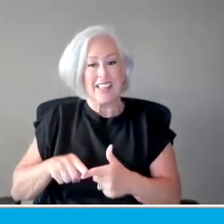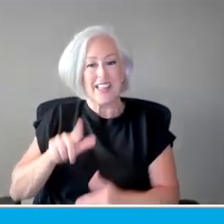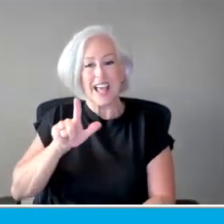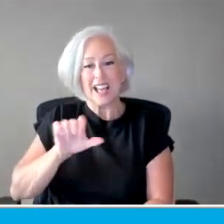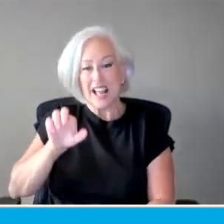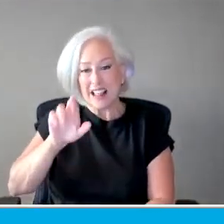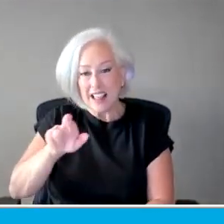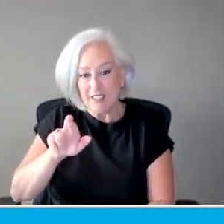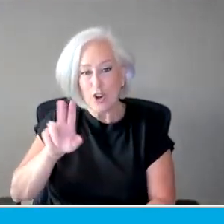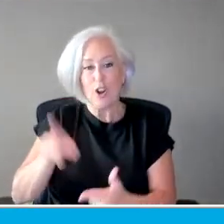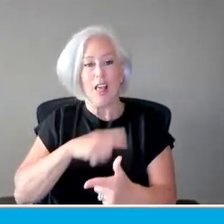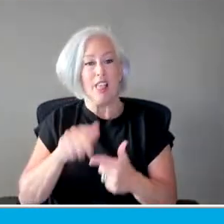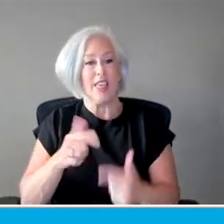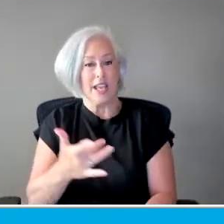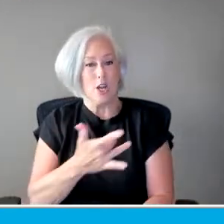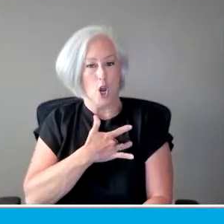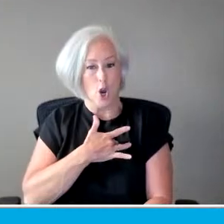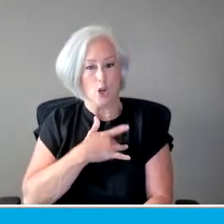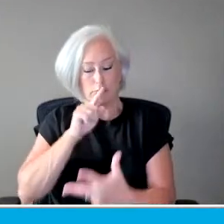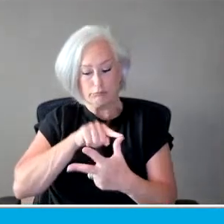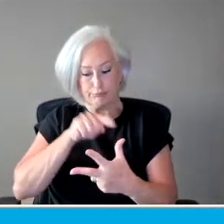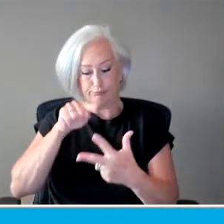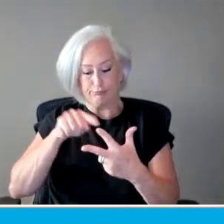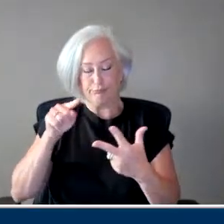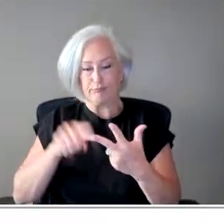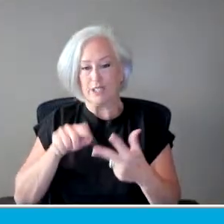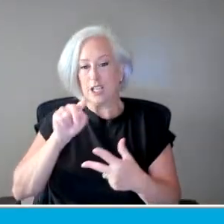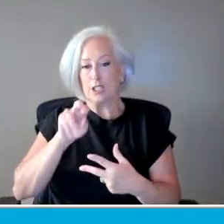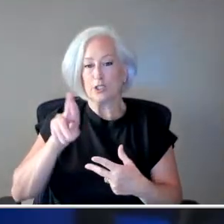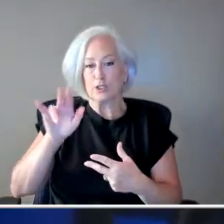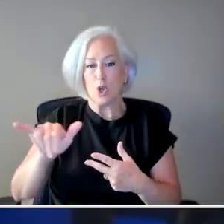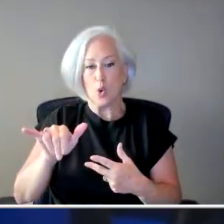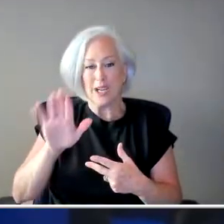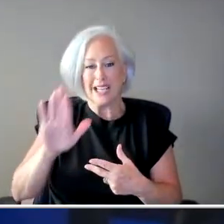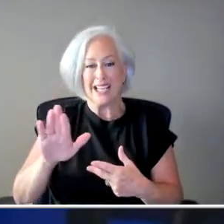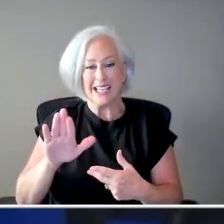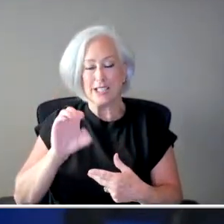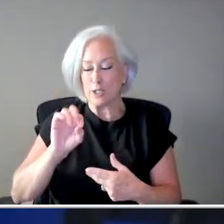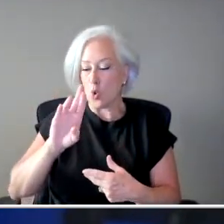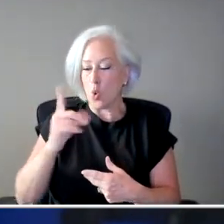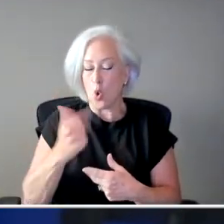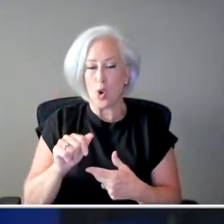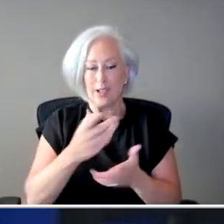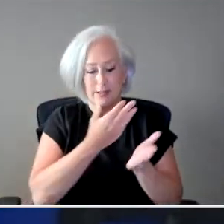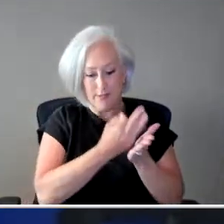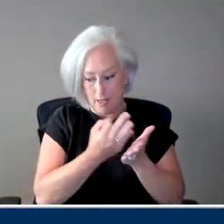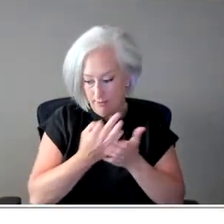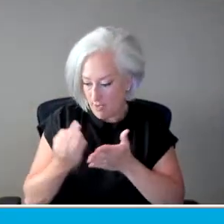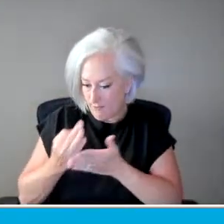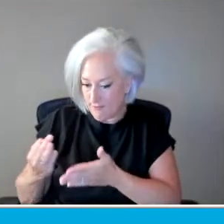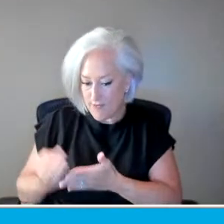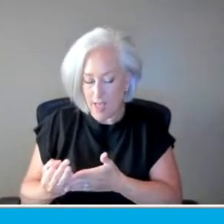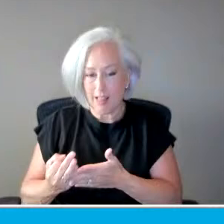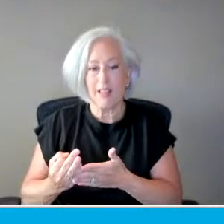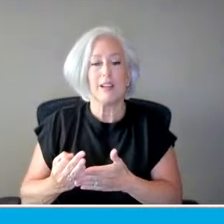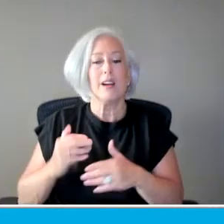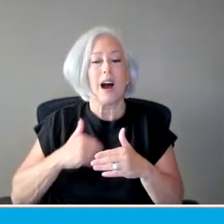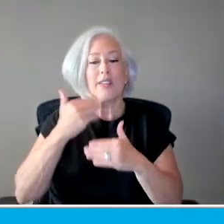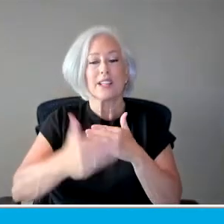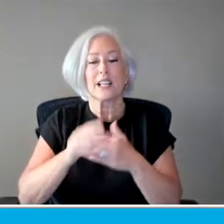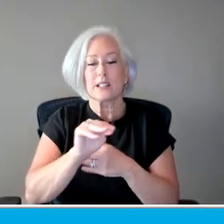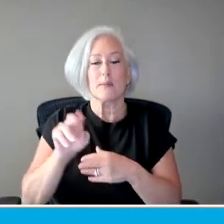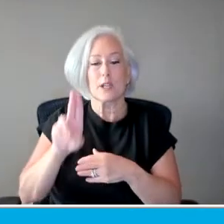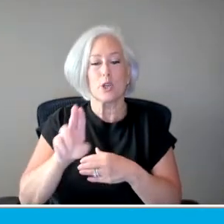heart. One by one, Tony Mazzeffi's organs were failing him. I'm Jessica Lovell on the next Morning Medical Update. Tony's story